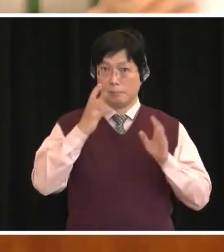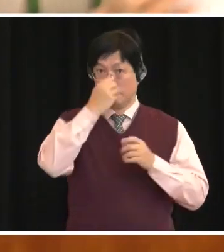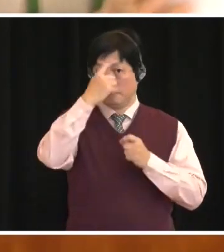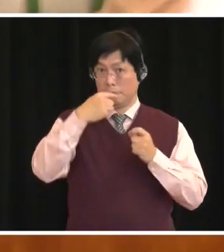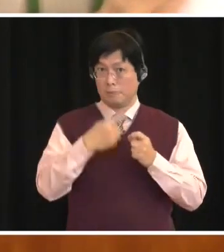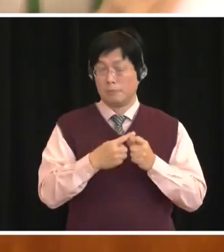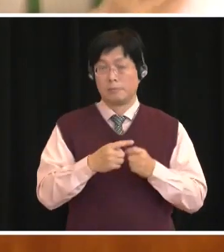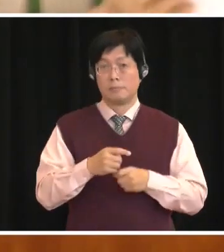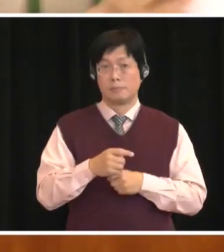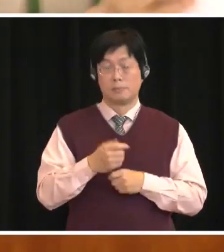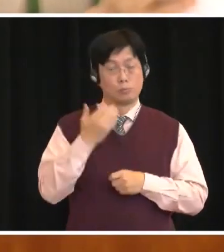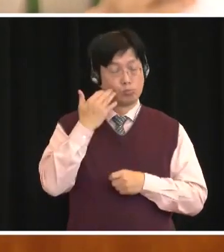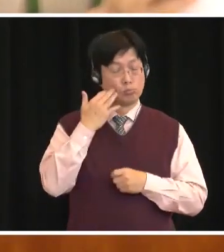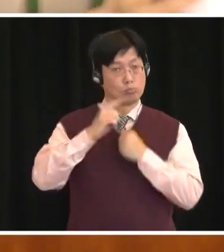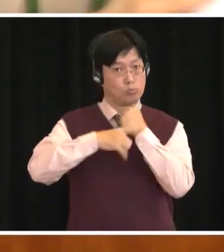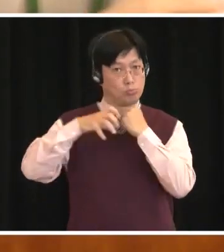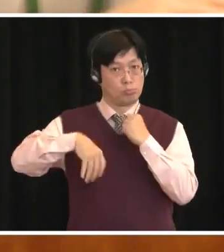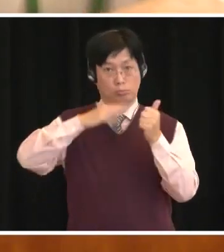So